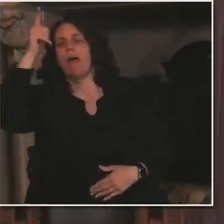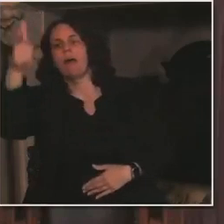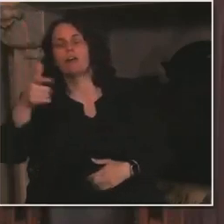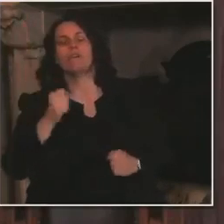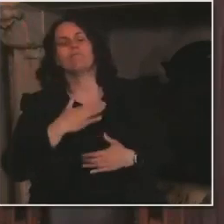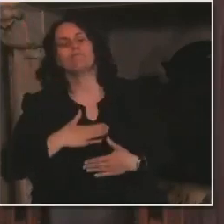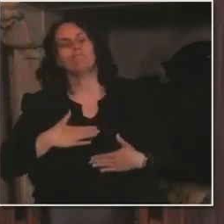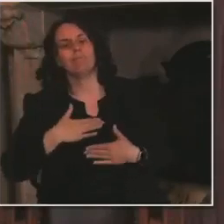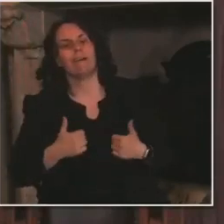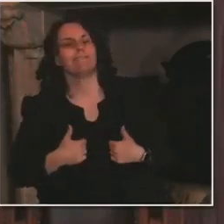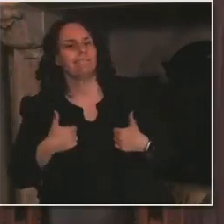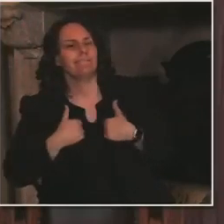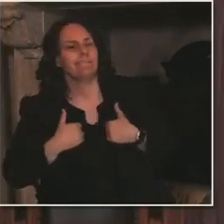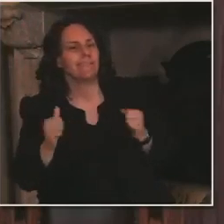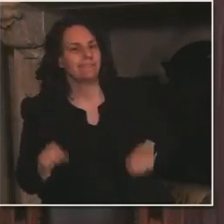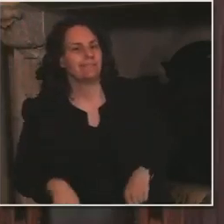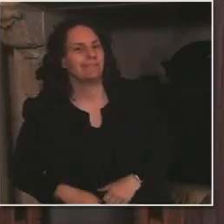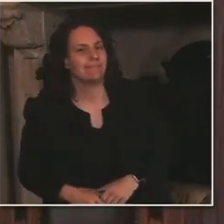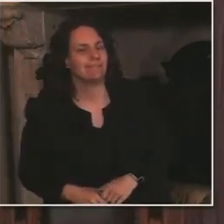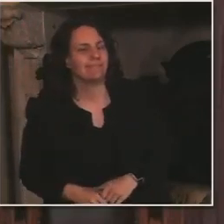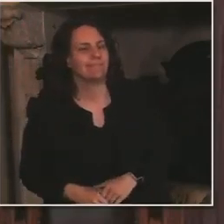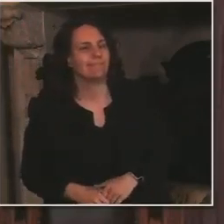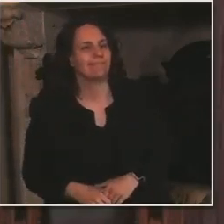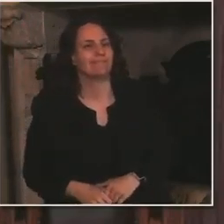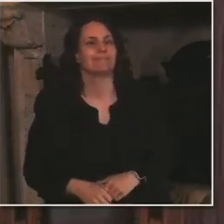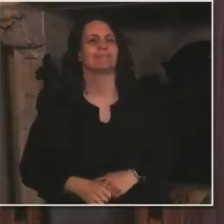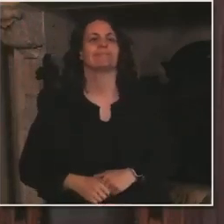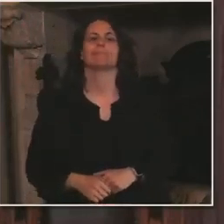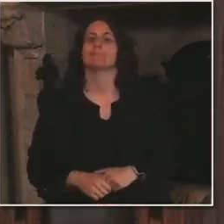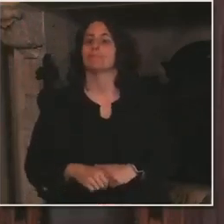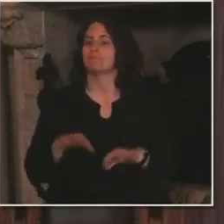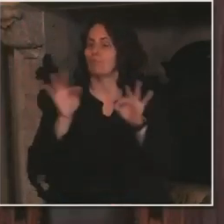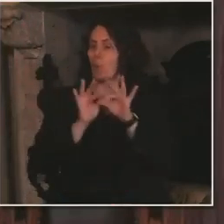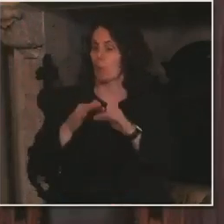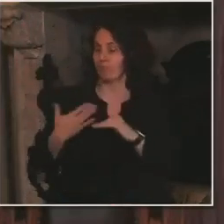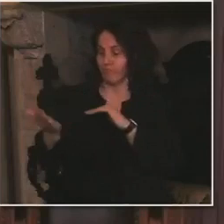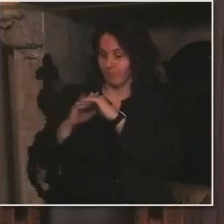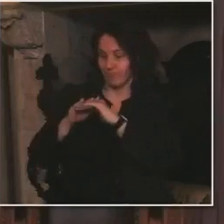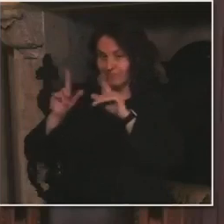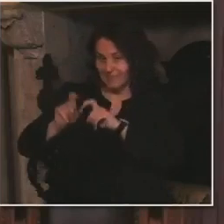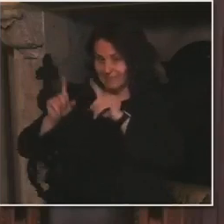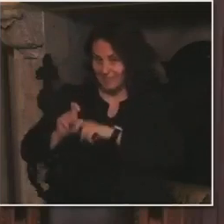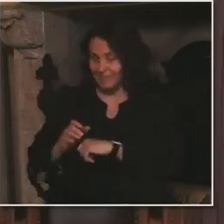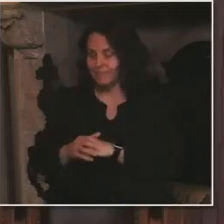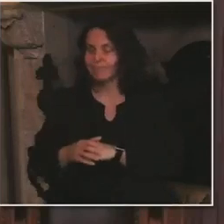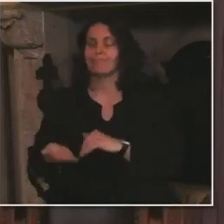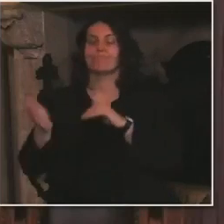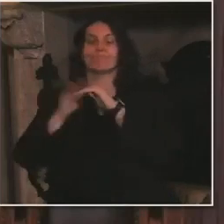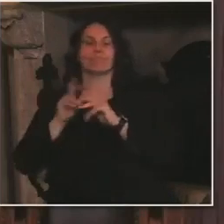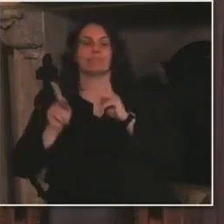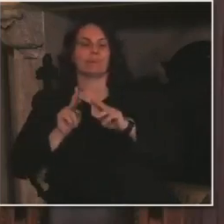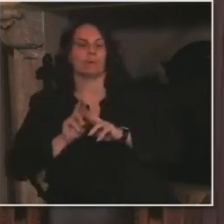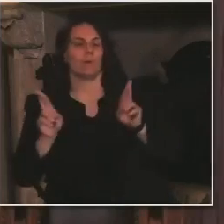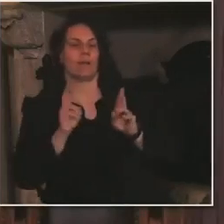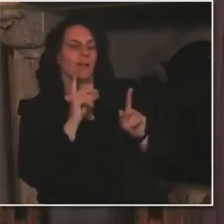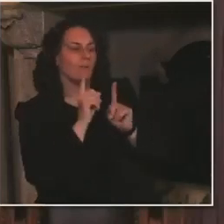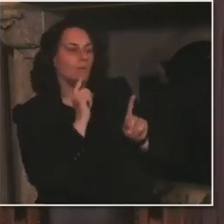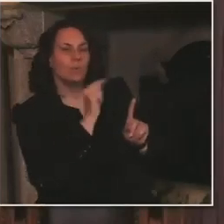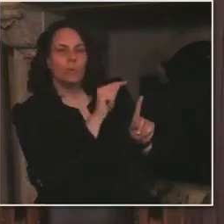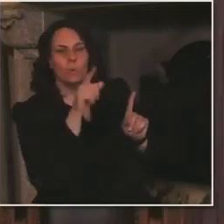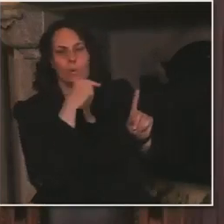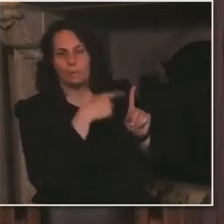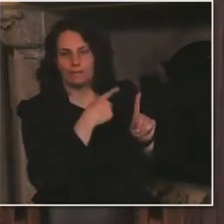Tracing, testing, equipment, we have to have it. We have to be serious about it. And the more serious we are